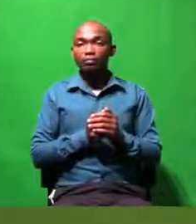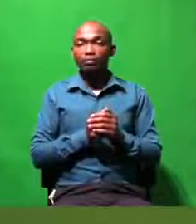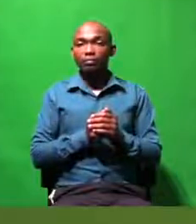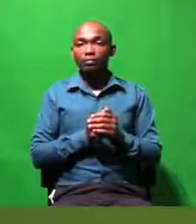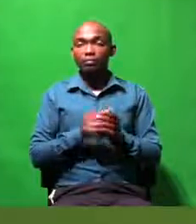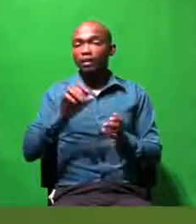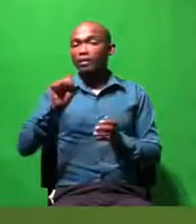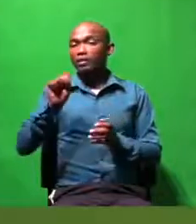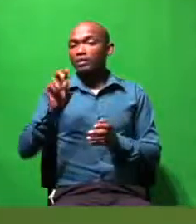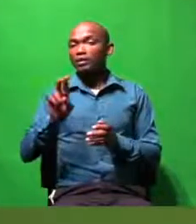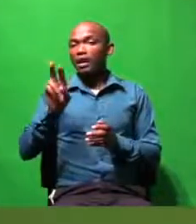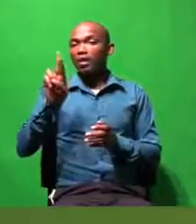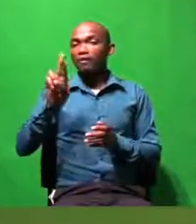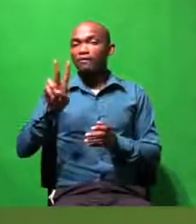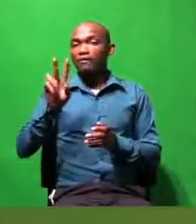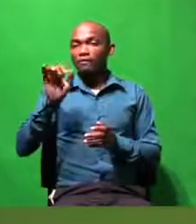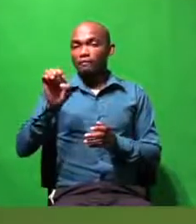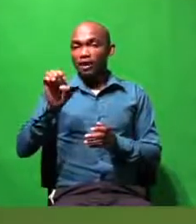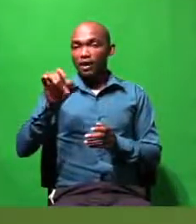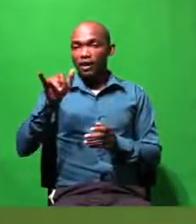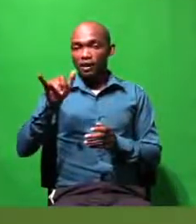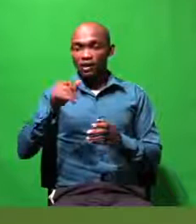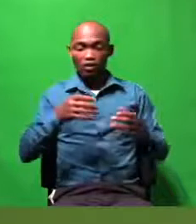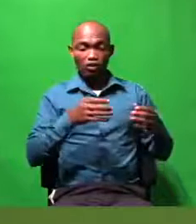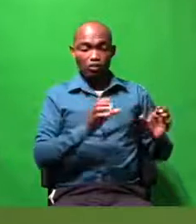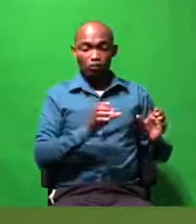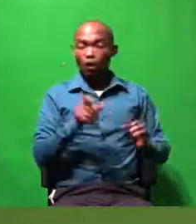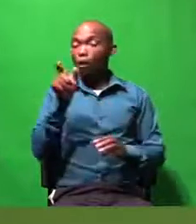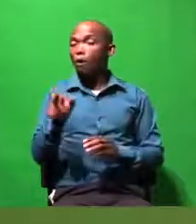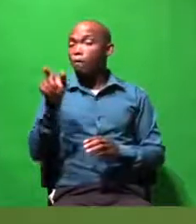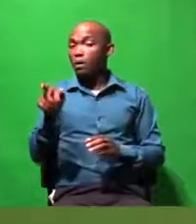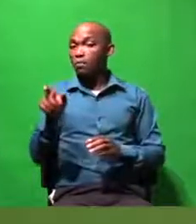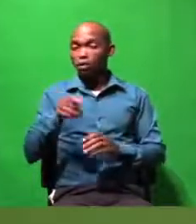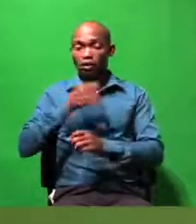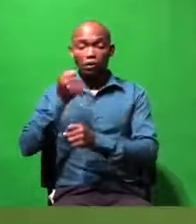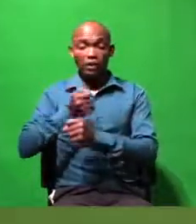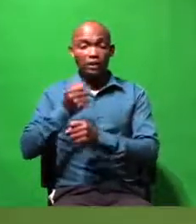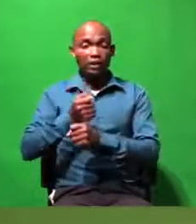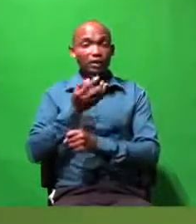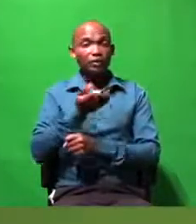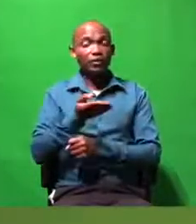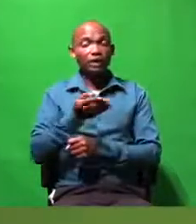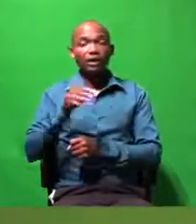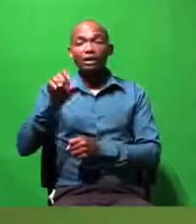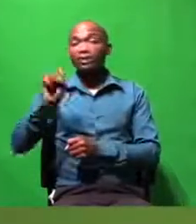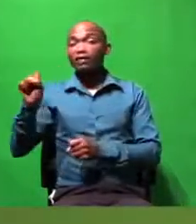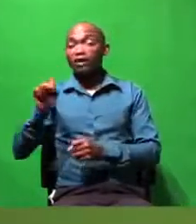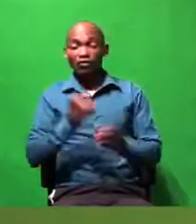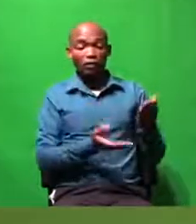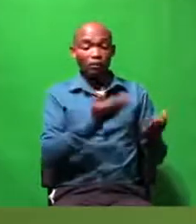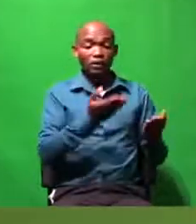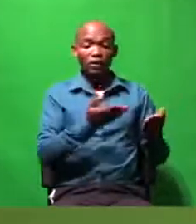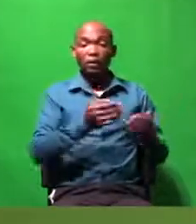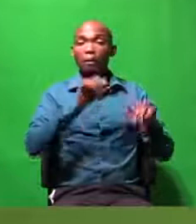Survey team or survey group, or we can say a people who deals with survey needed to measure. First should